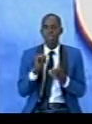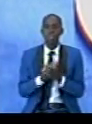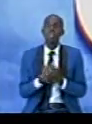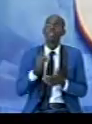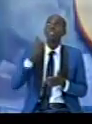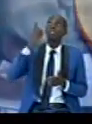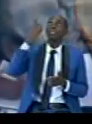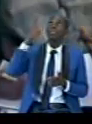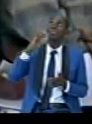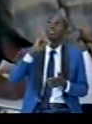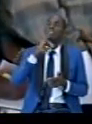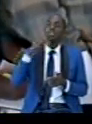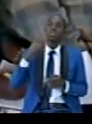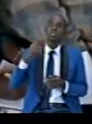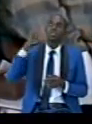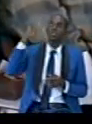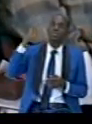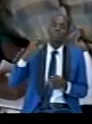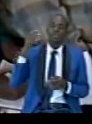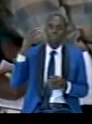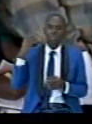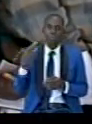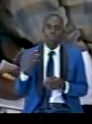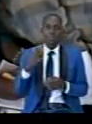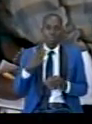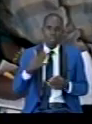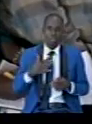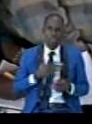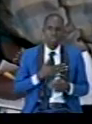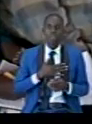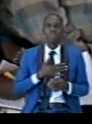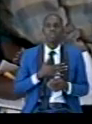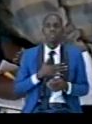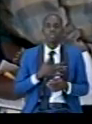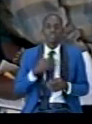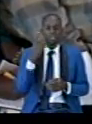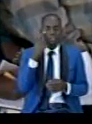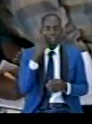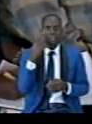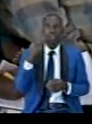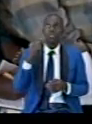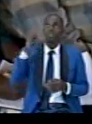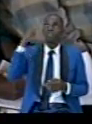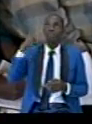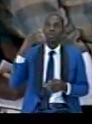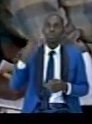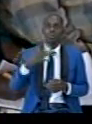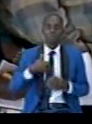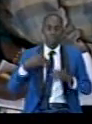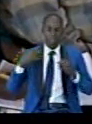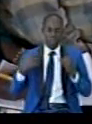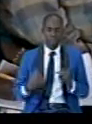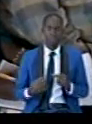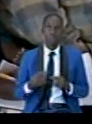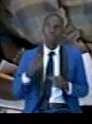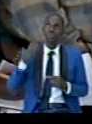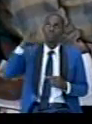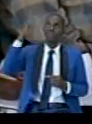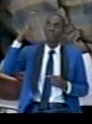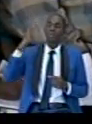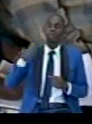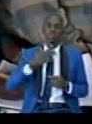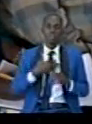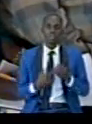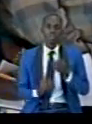my salvation, is the God of my strength, is the God my succor, is the